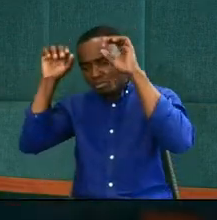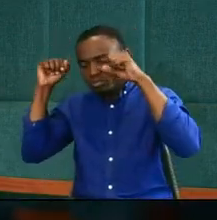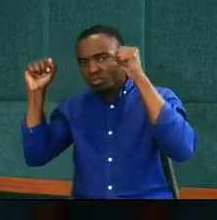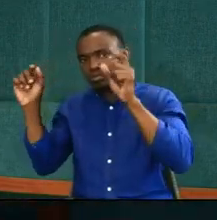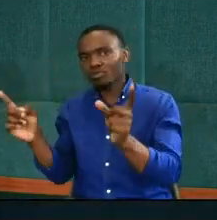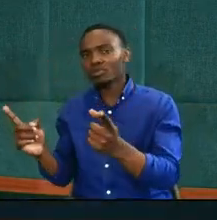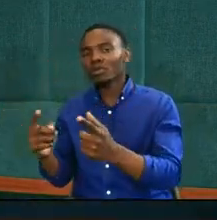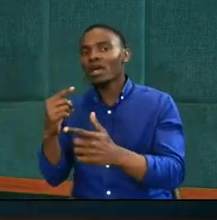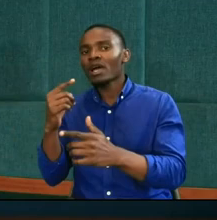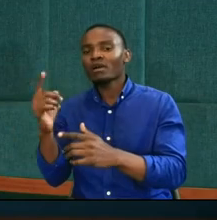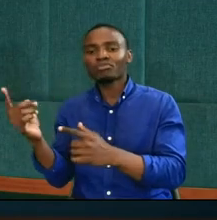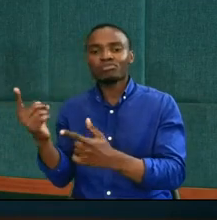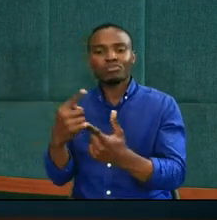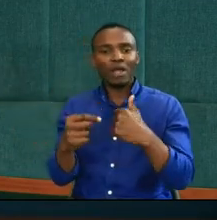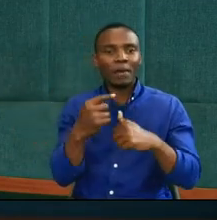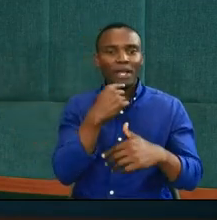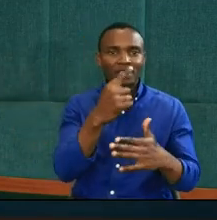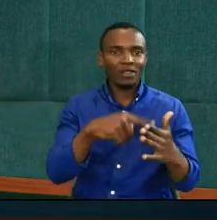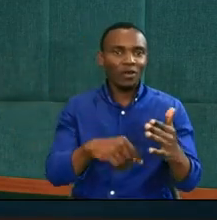is born,